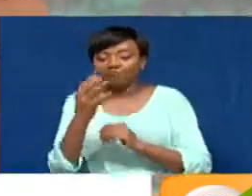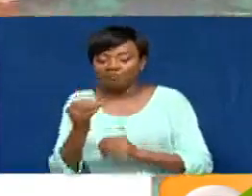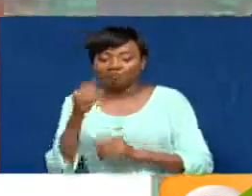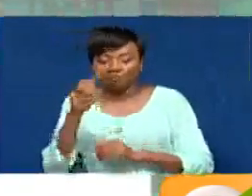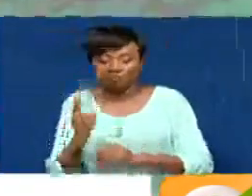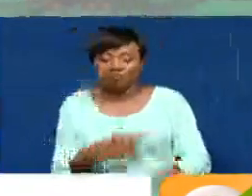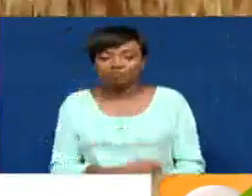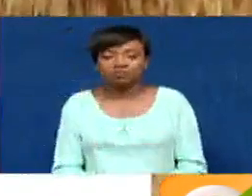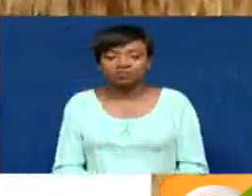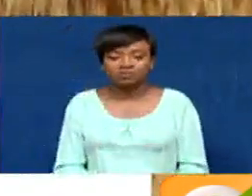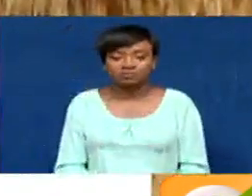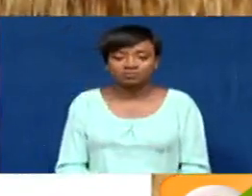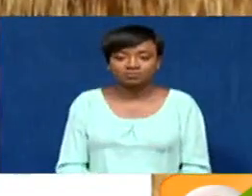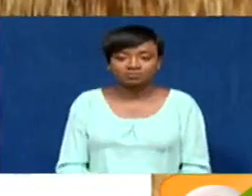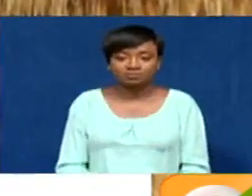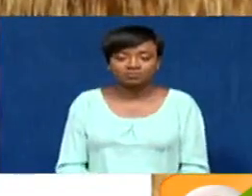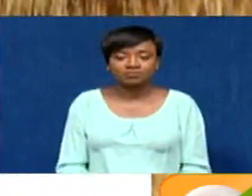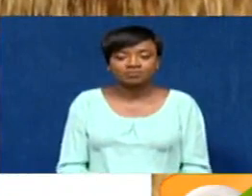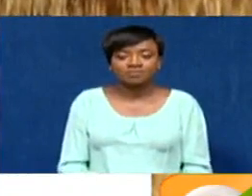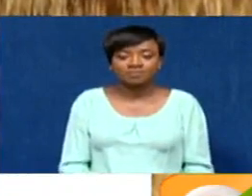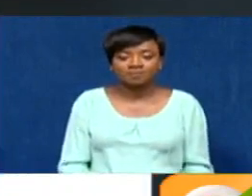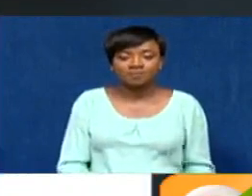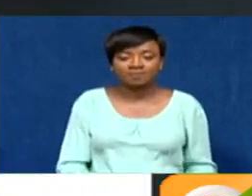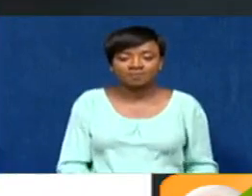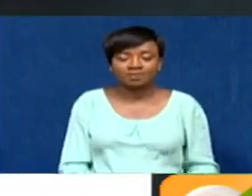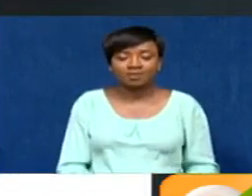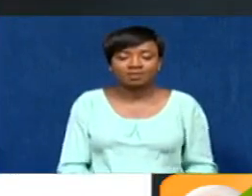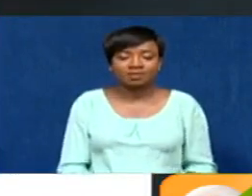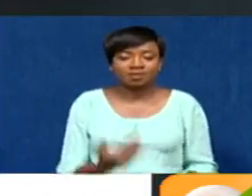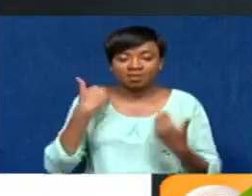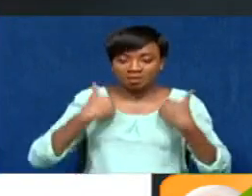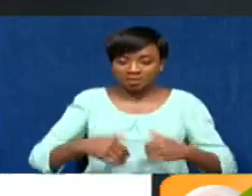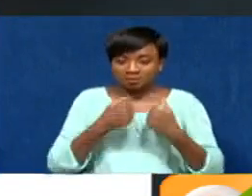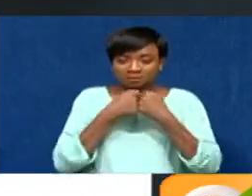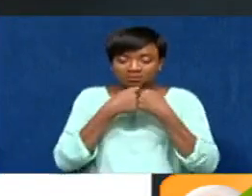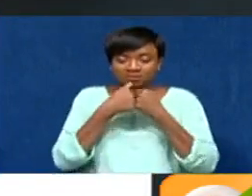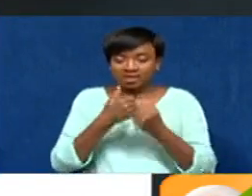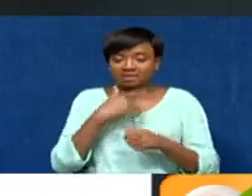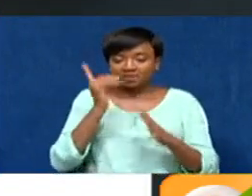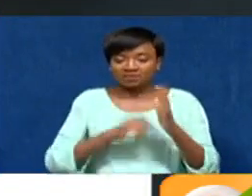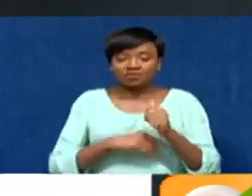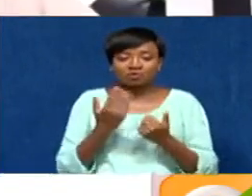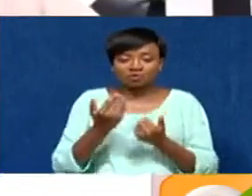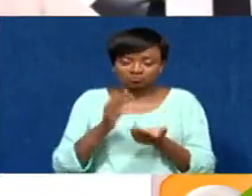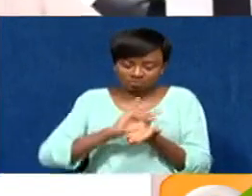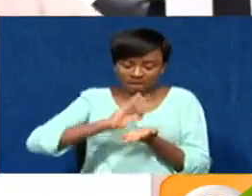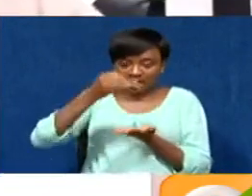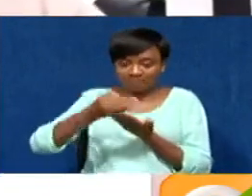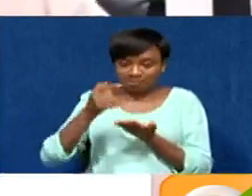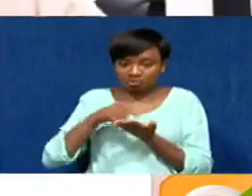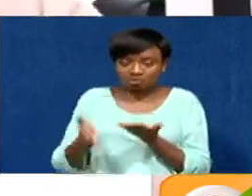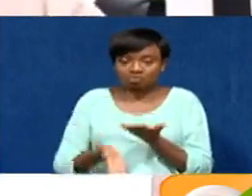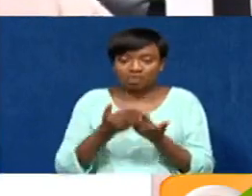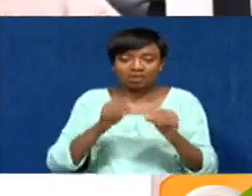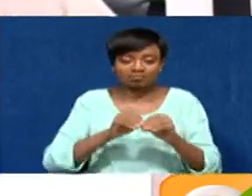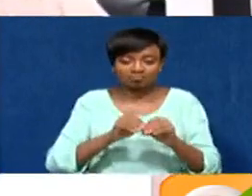shillings. My biggest challenge has been having the capital to expand, but